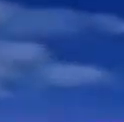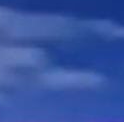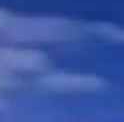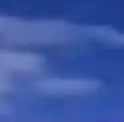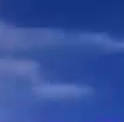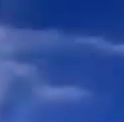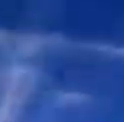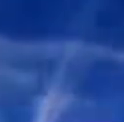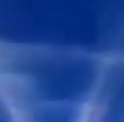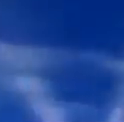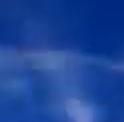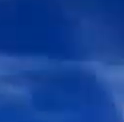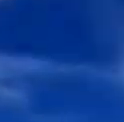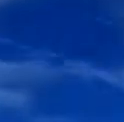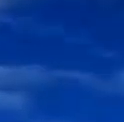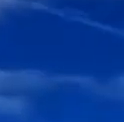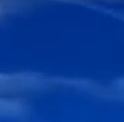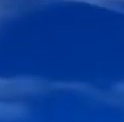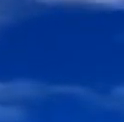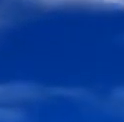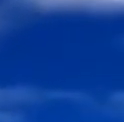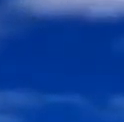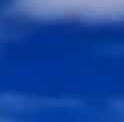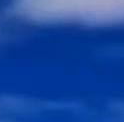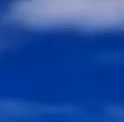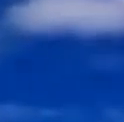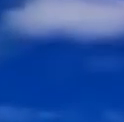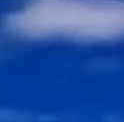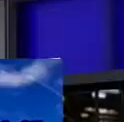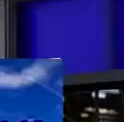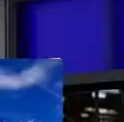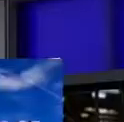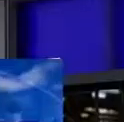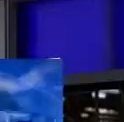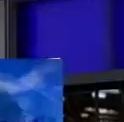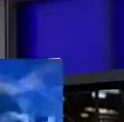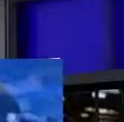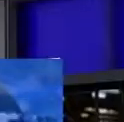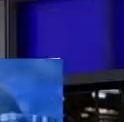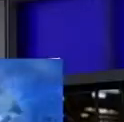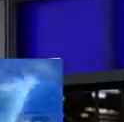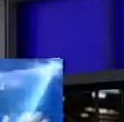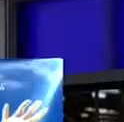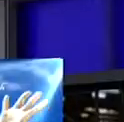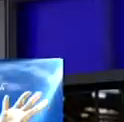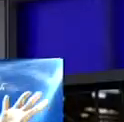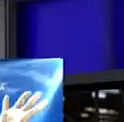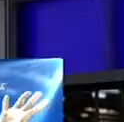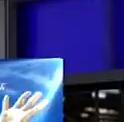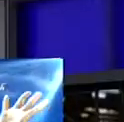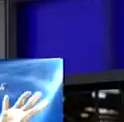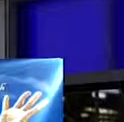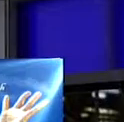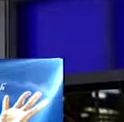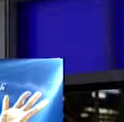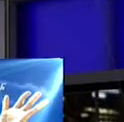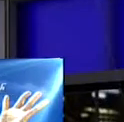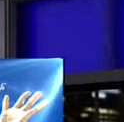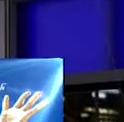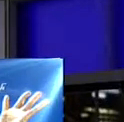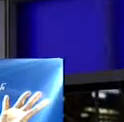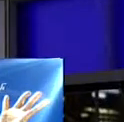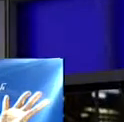a life was willing there to give e didi se we suan bibi e didi se rade